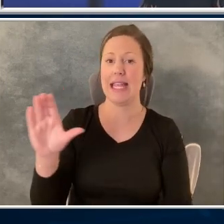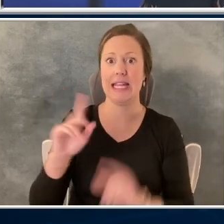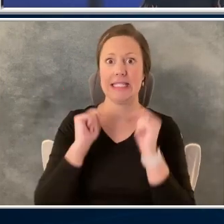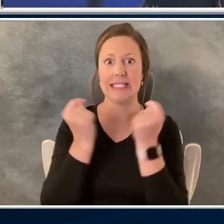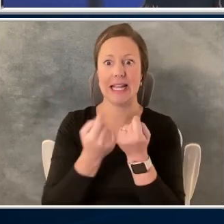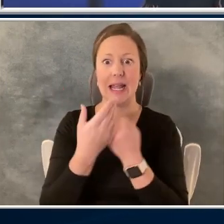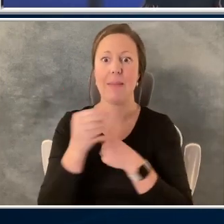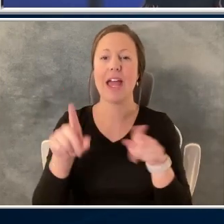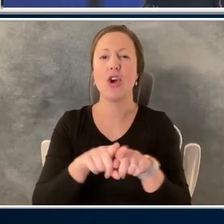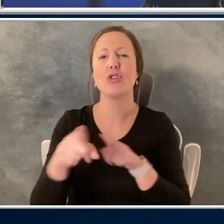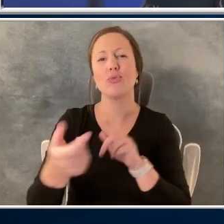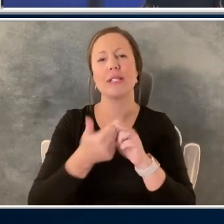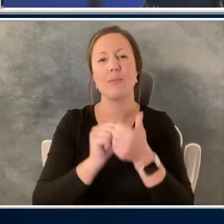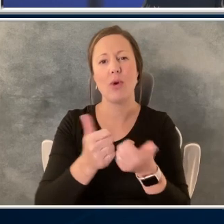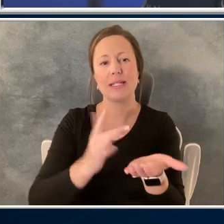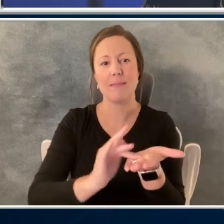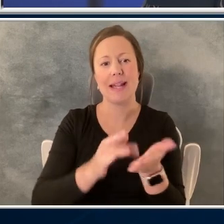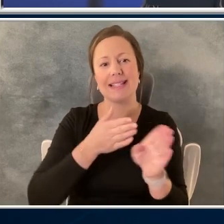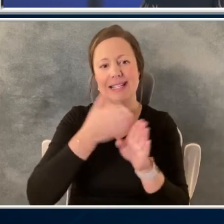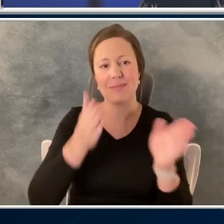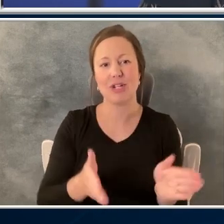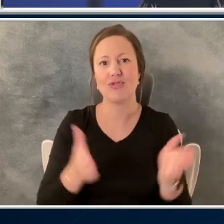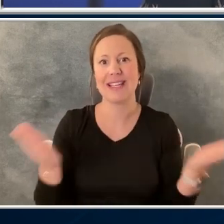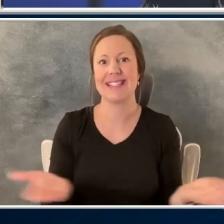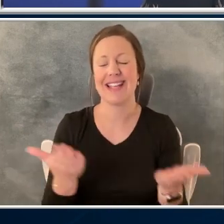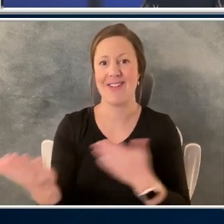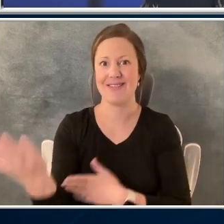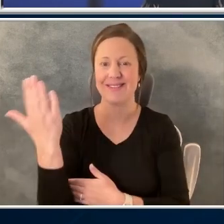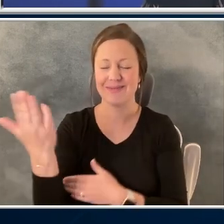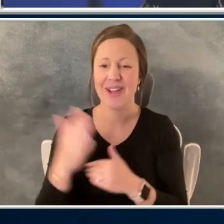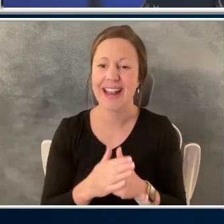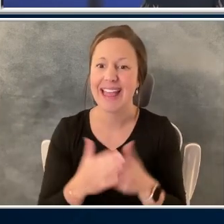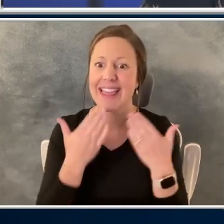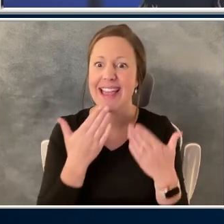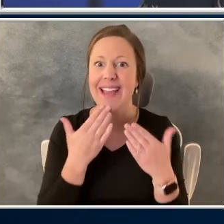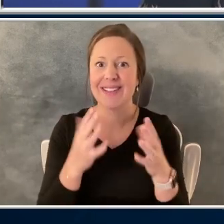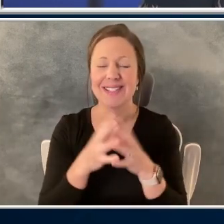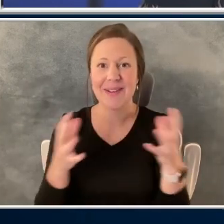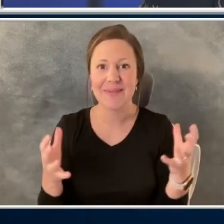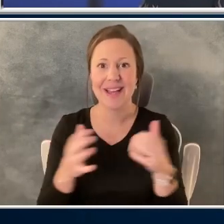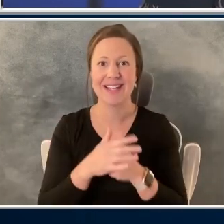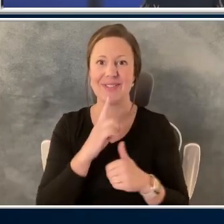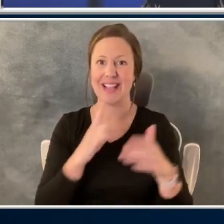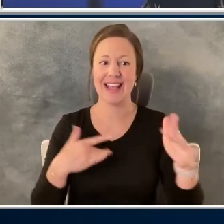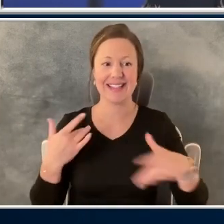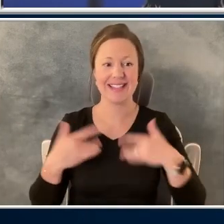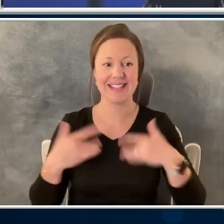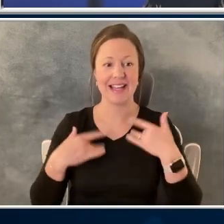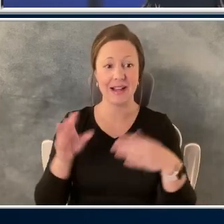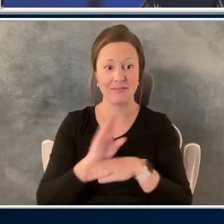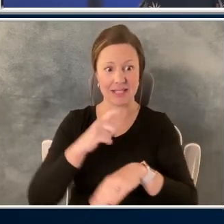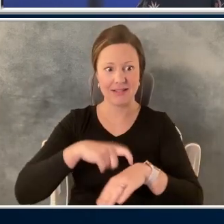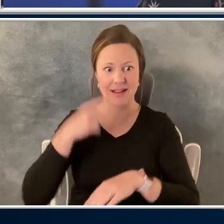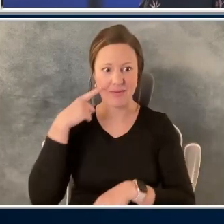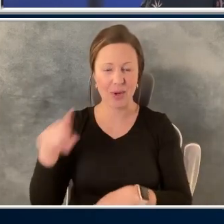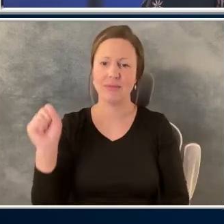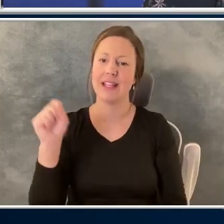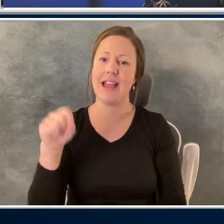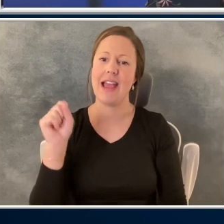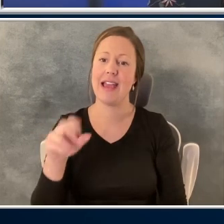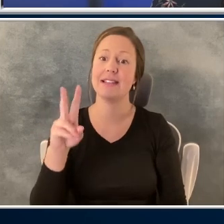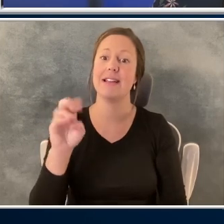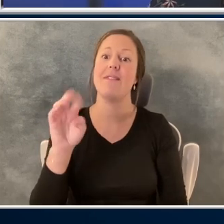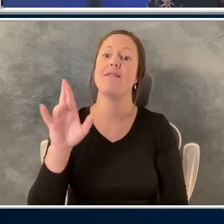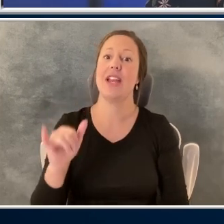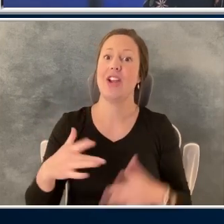specialist here at the health system. Good morning. Good to see you. Yeah, good to be here. Exciting time, busy time for you. Very busy, very, very exciting. Yes,